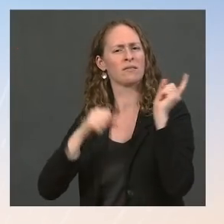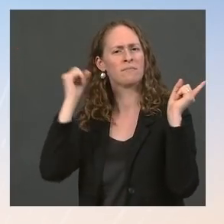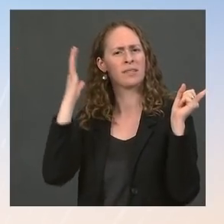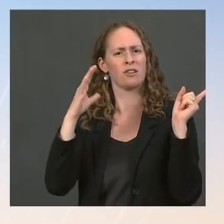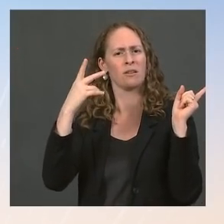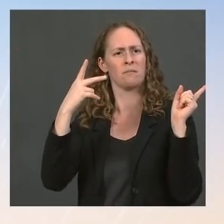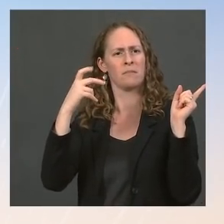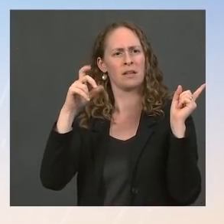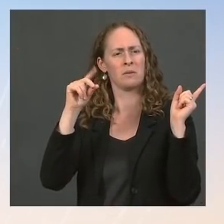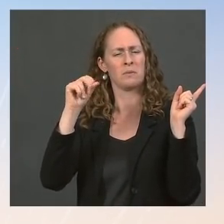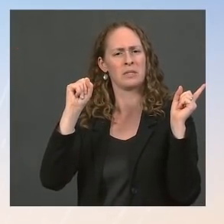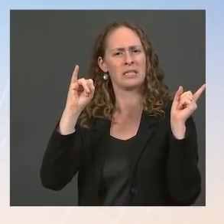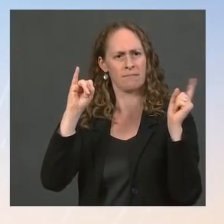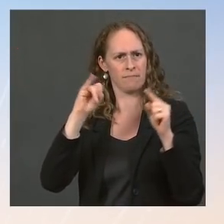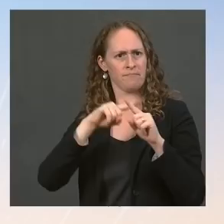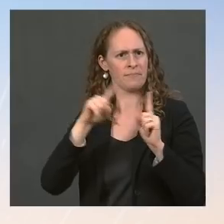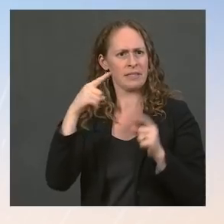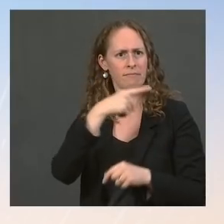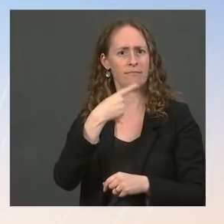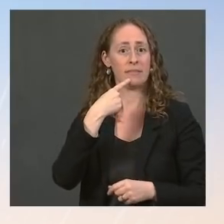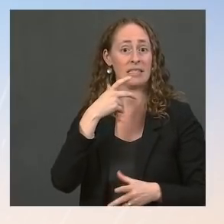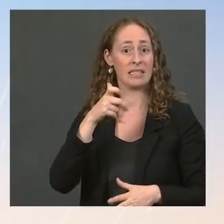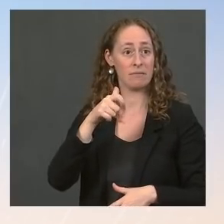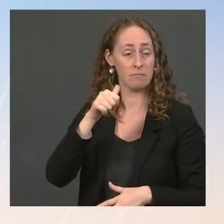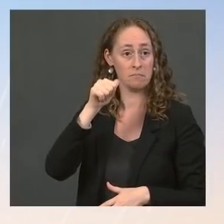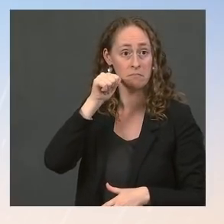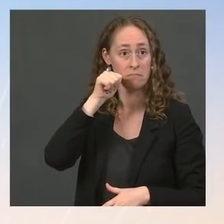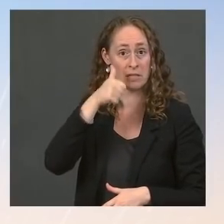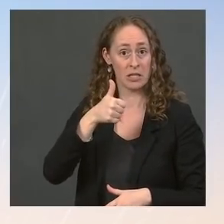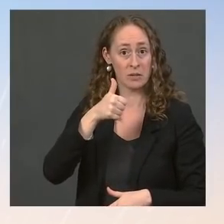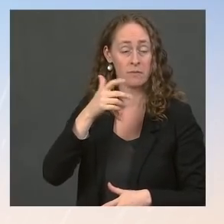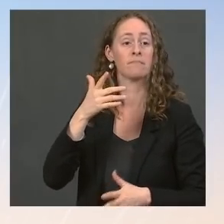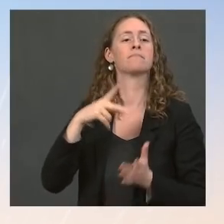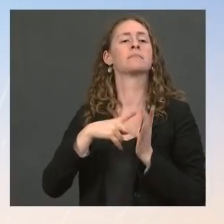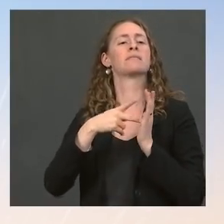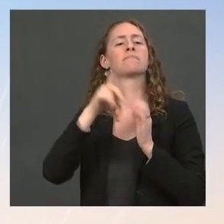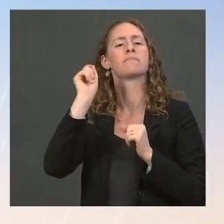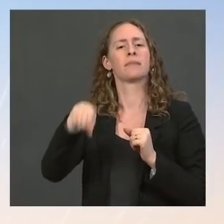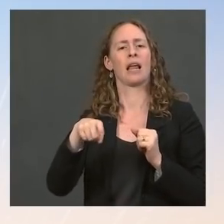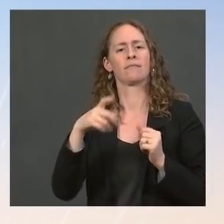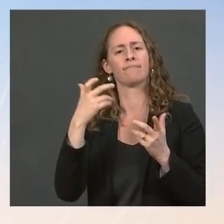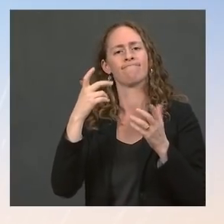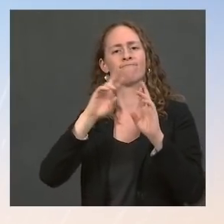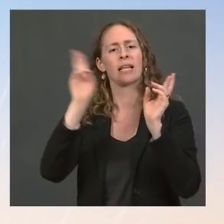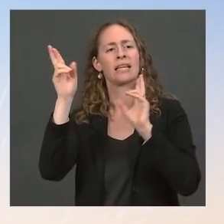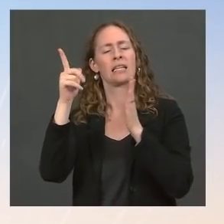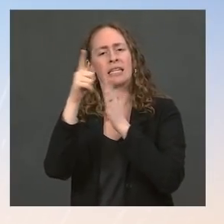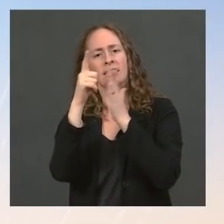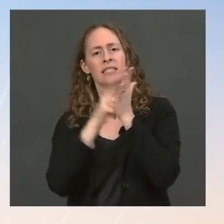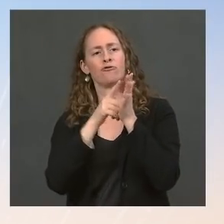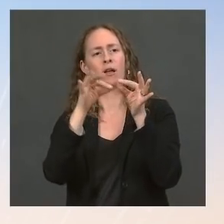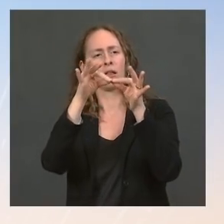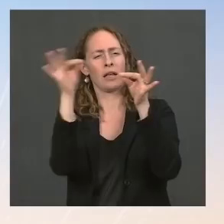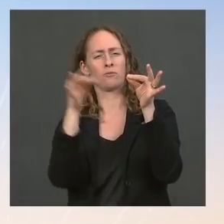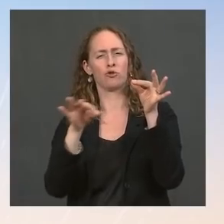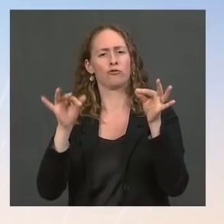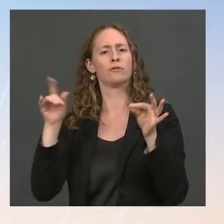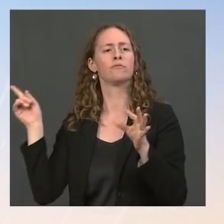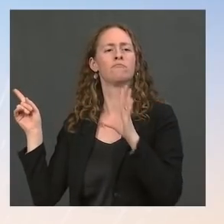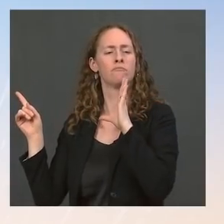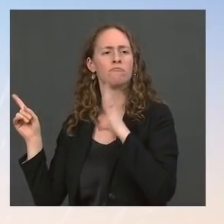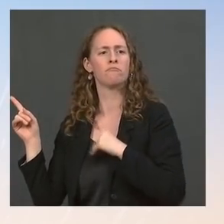for this to go forward tomorrow, they need legislative language that the president can accept. Shortly after that, Manchin said that's not going to happen.